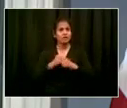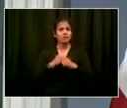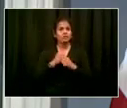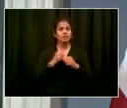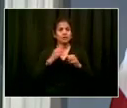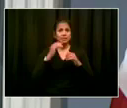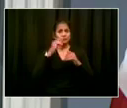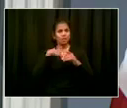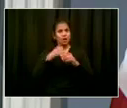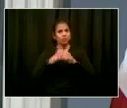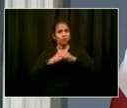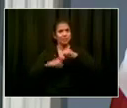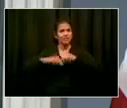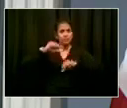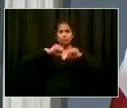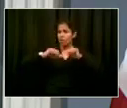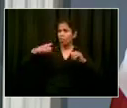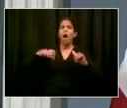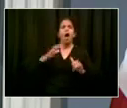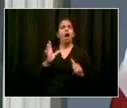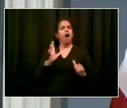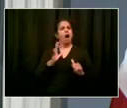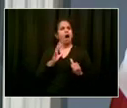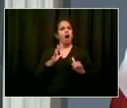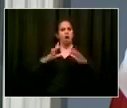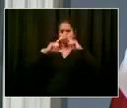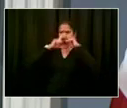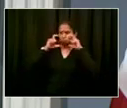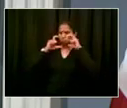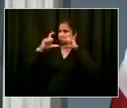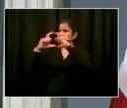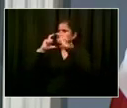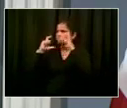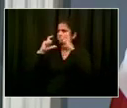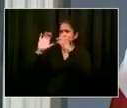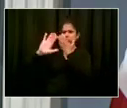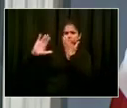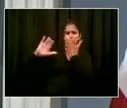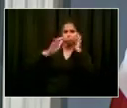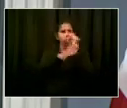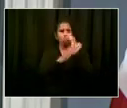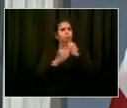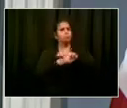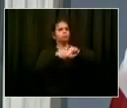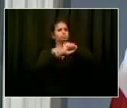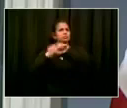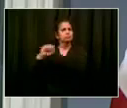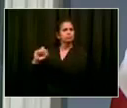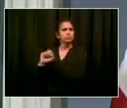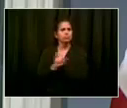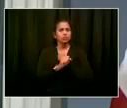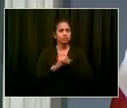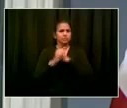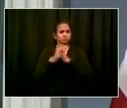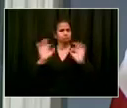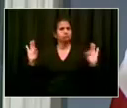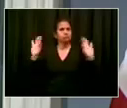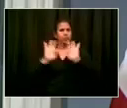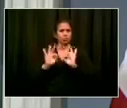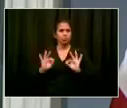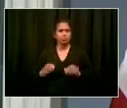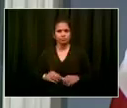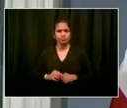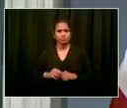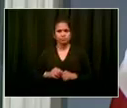remind everyone about a few basic facts regarding face coverings. A face covering can include any